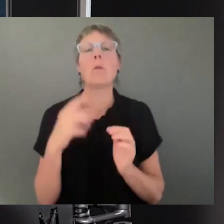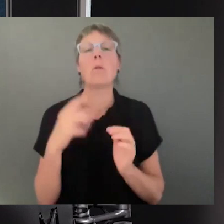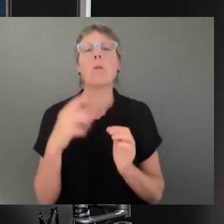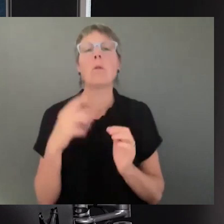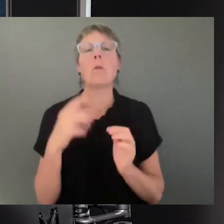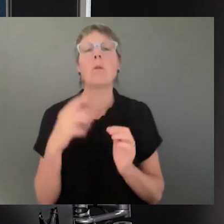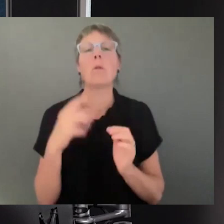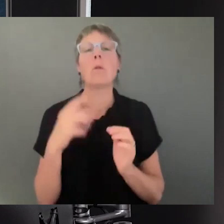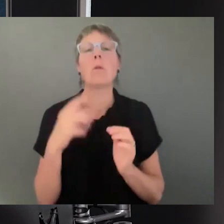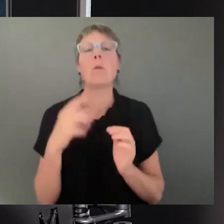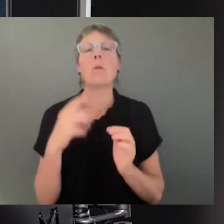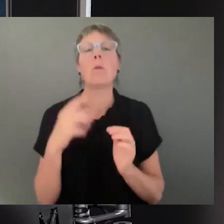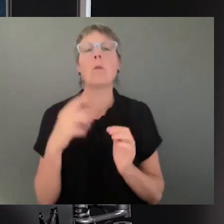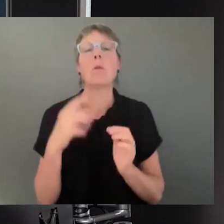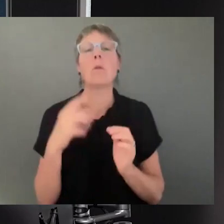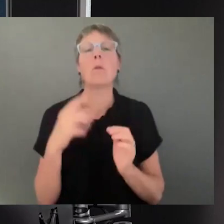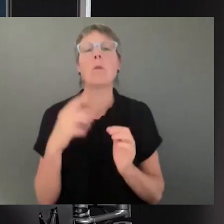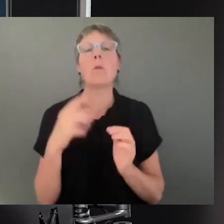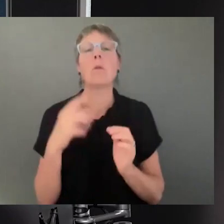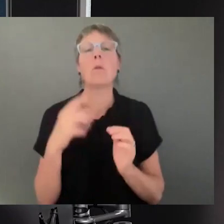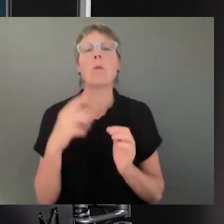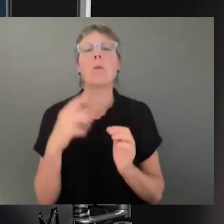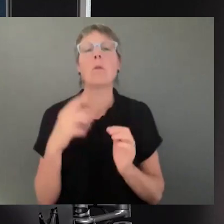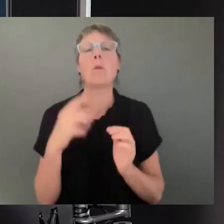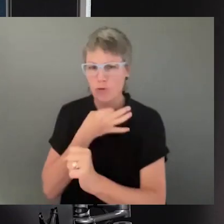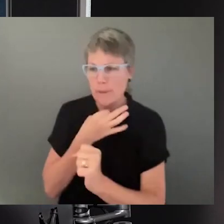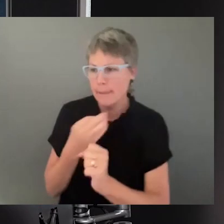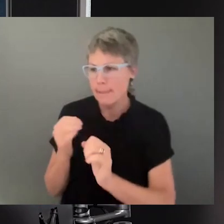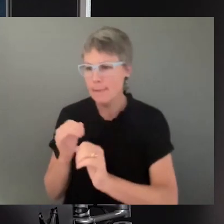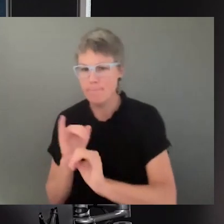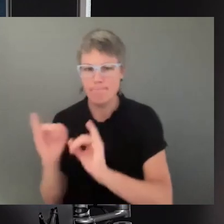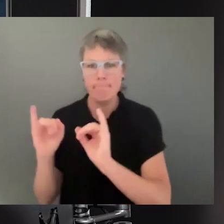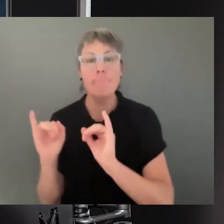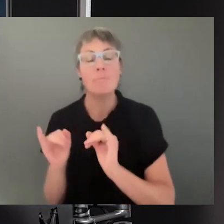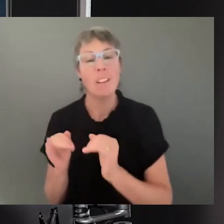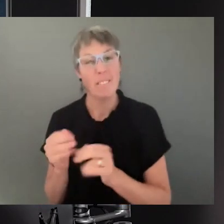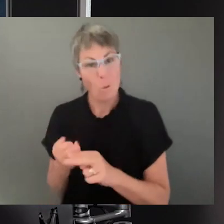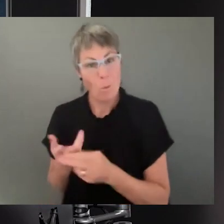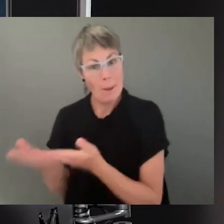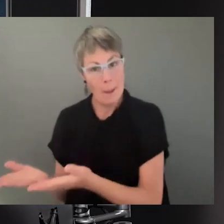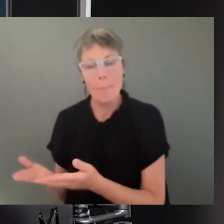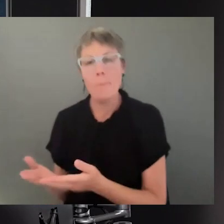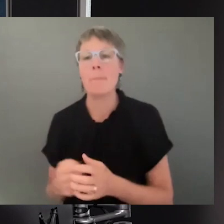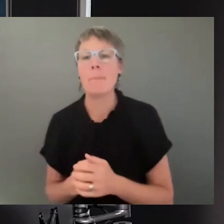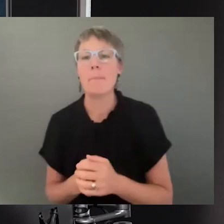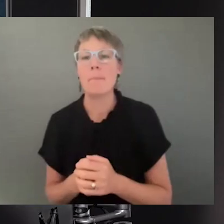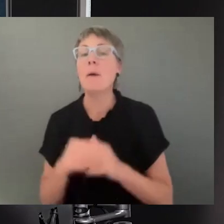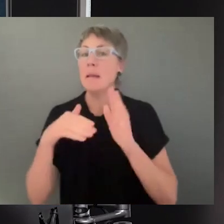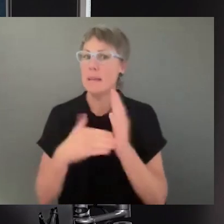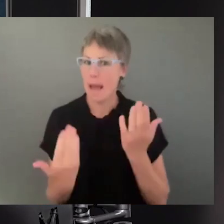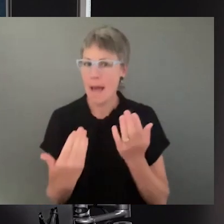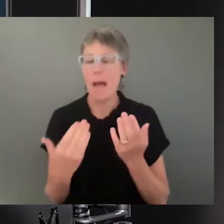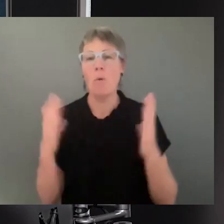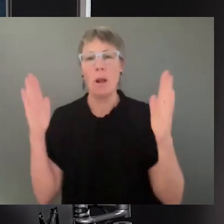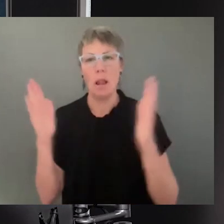And that still continues even to this day. And it's a constant reminder to me about some of the modern changes that we